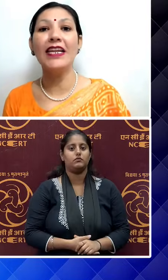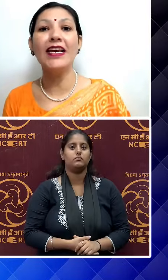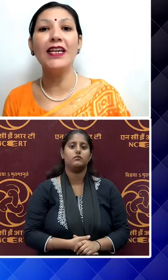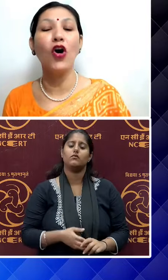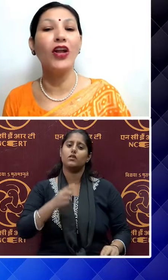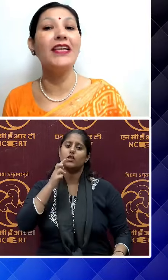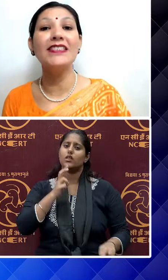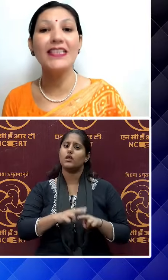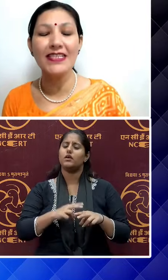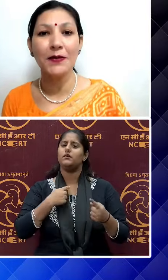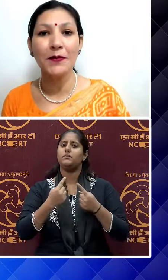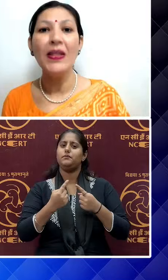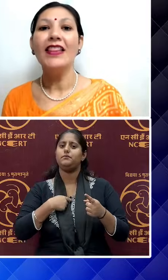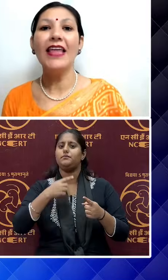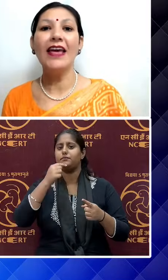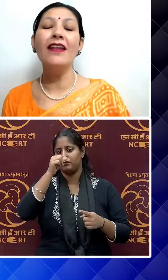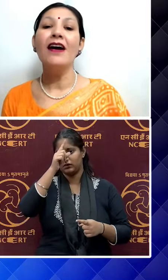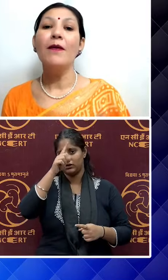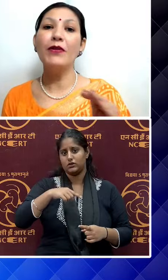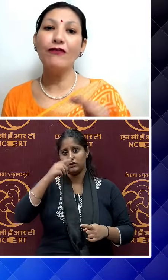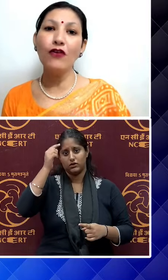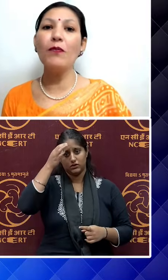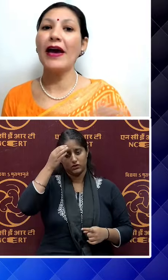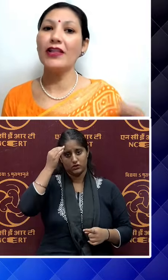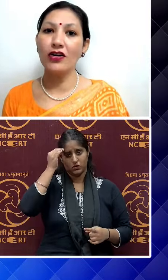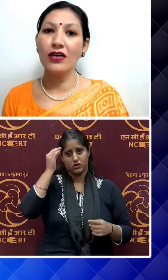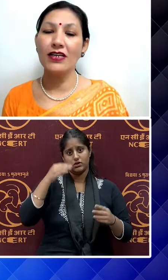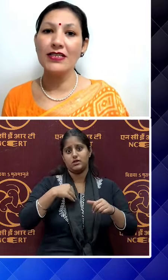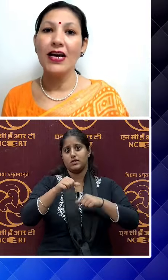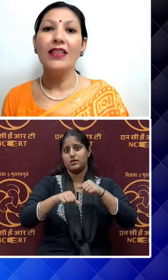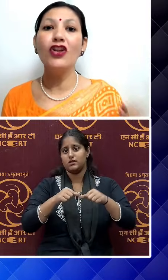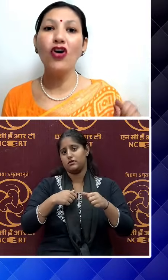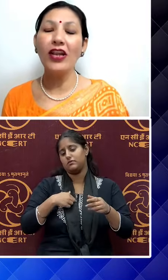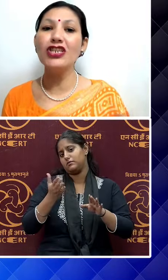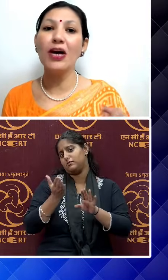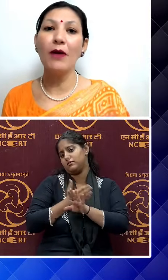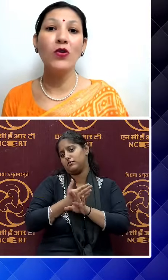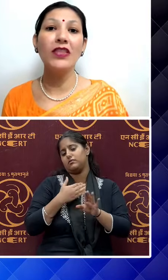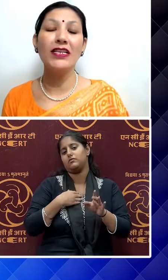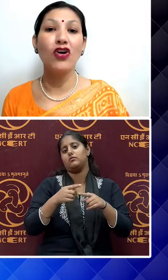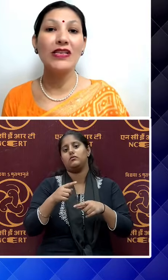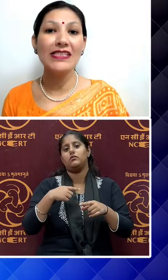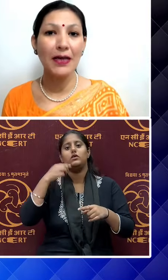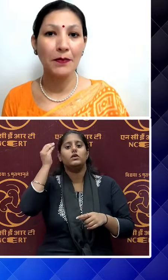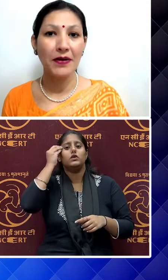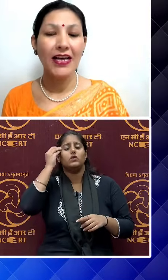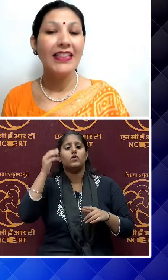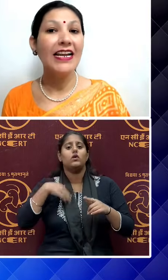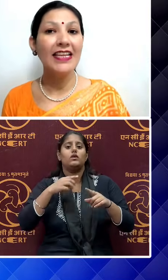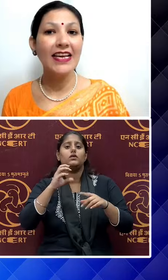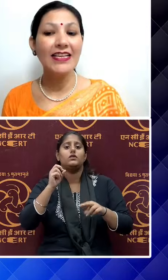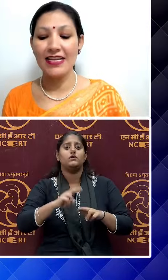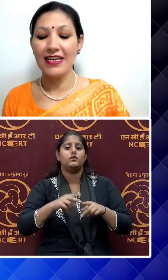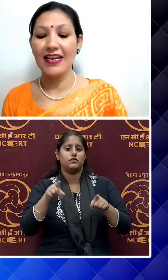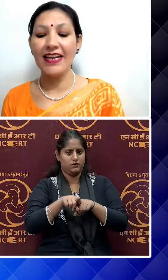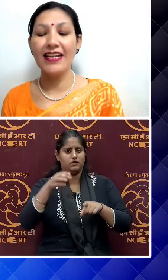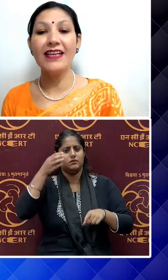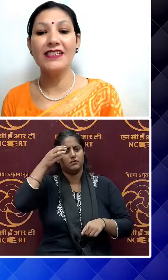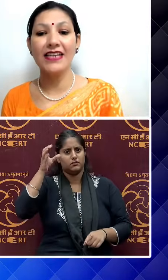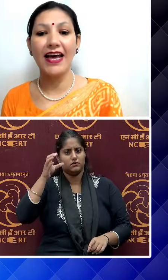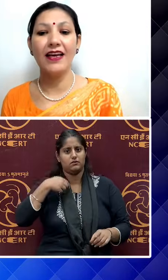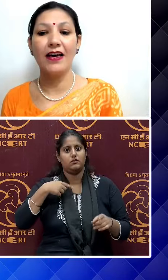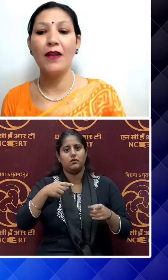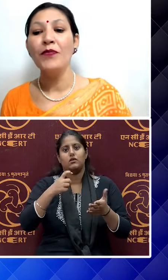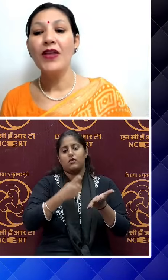the Indian knowledge system, then before Pythagoras, the knowledge about this concept that yes, in a right